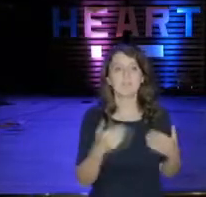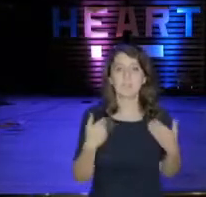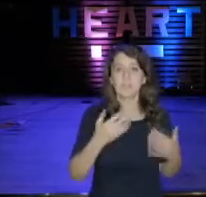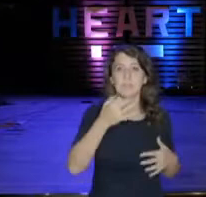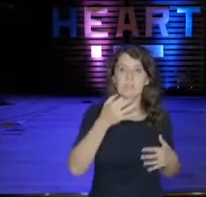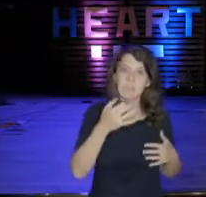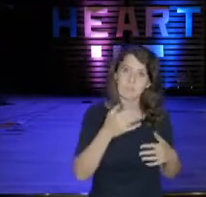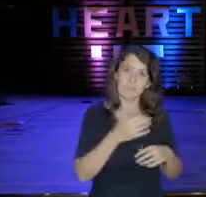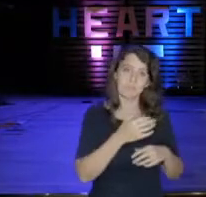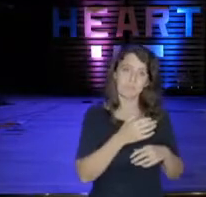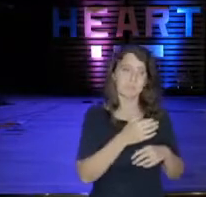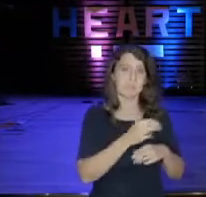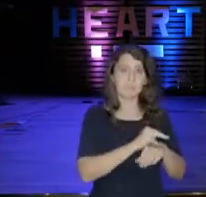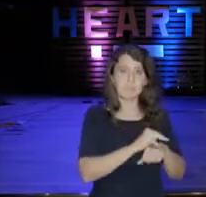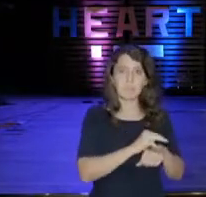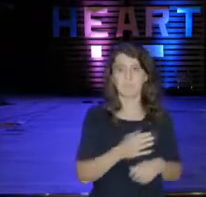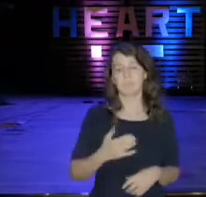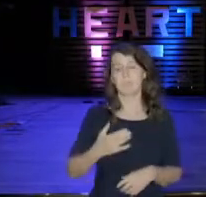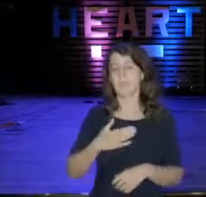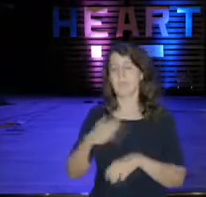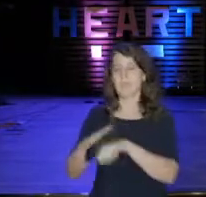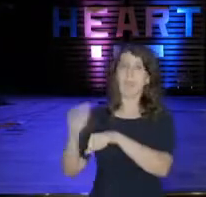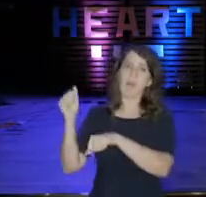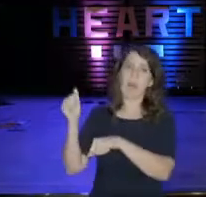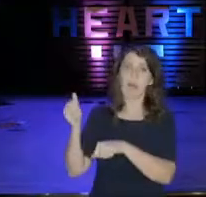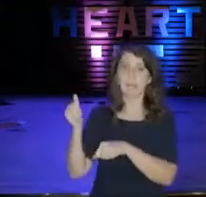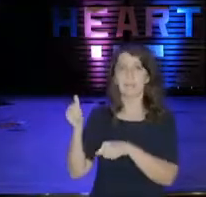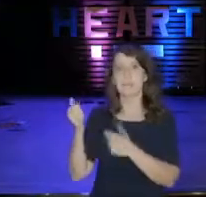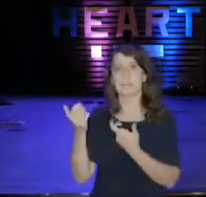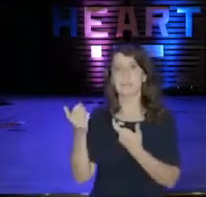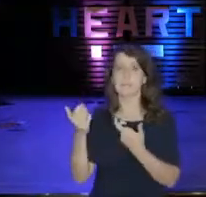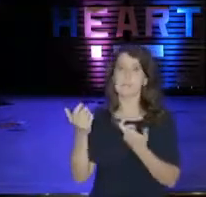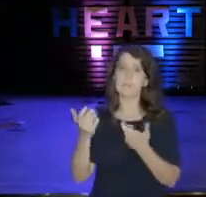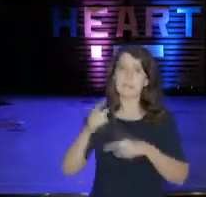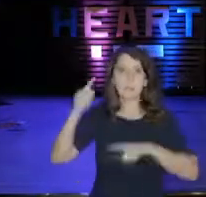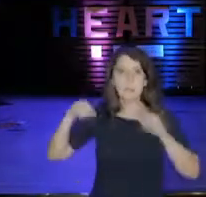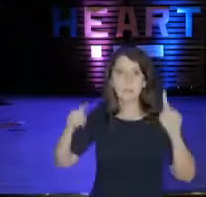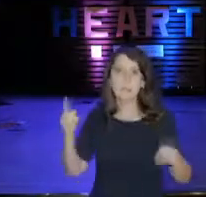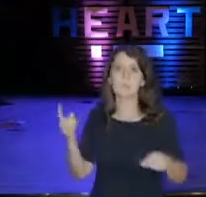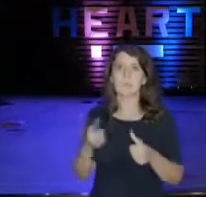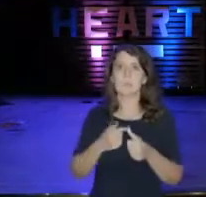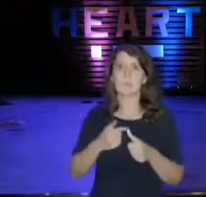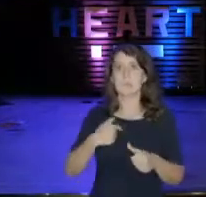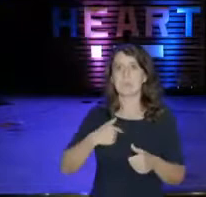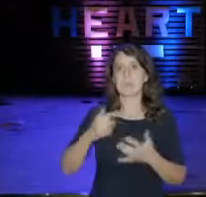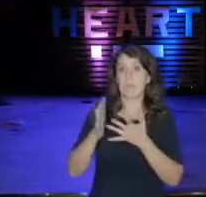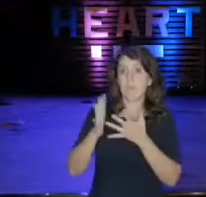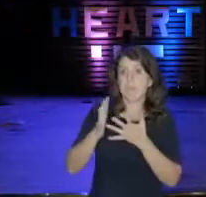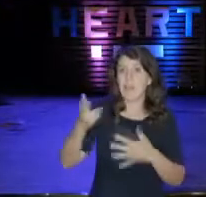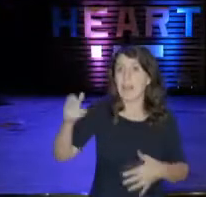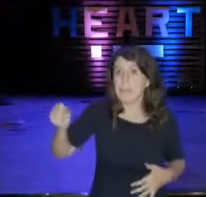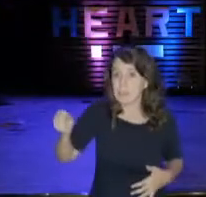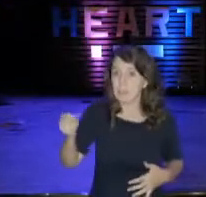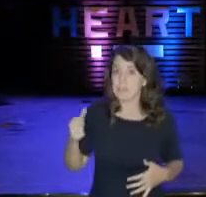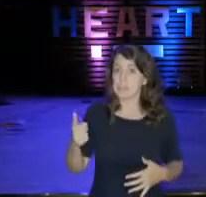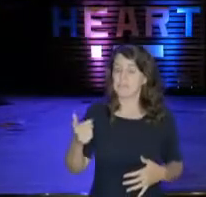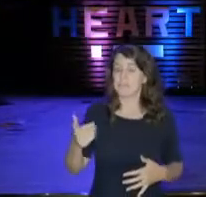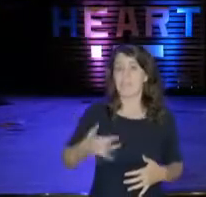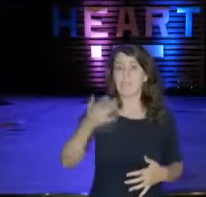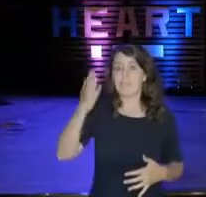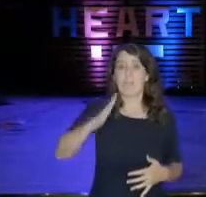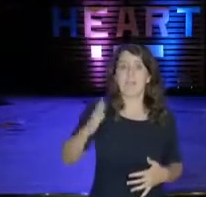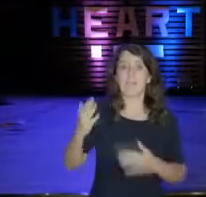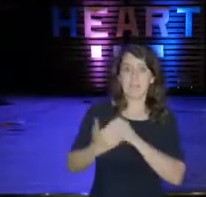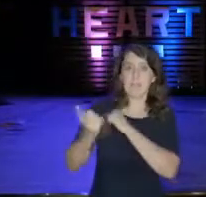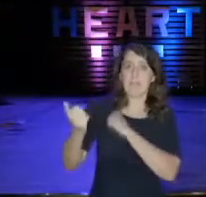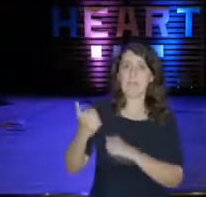ministry come to call? Yeah, so my call has kind of been an up and down journey. I first got the call when I was in ninth grade, and I